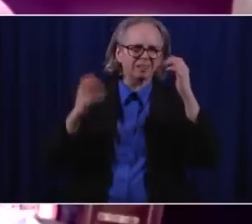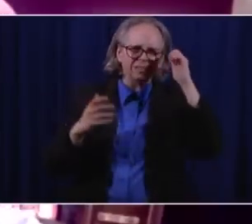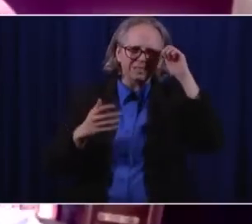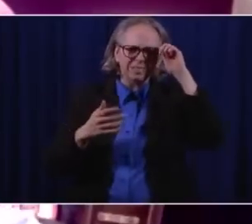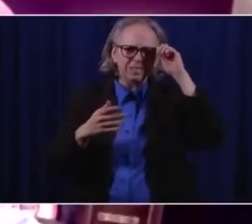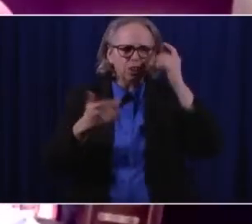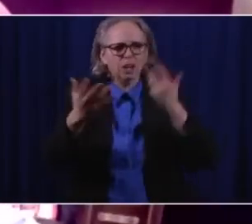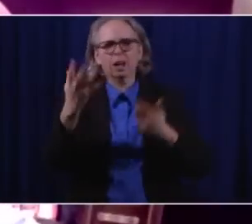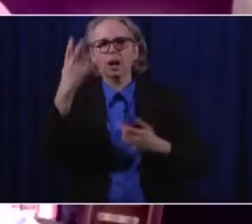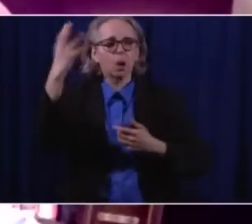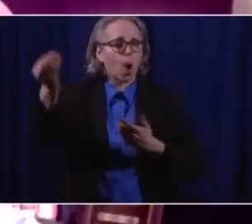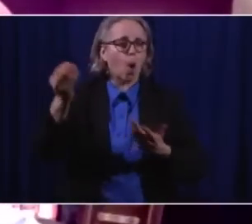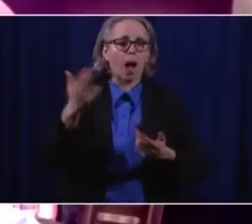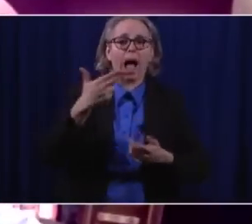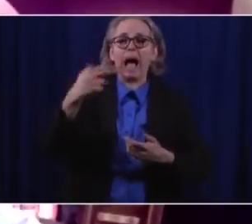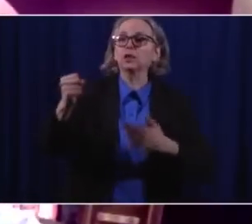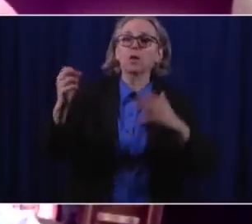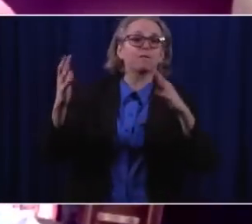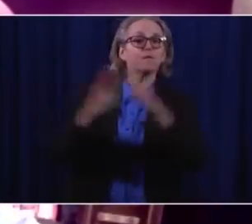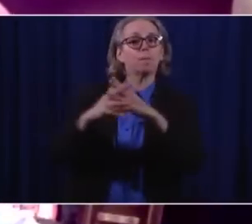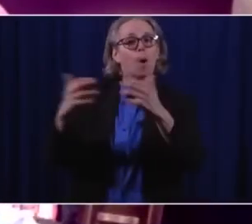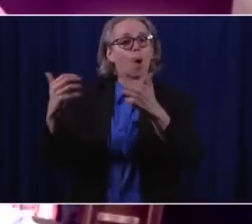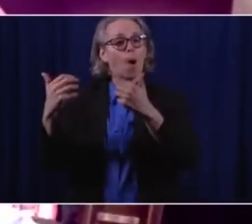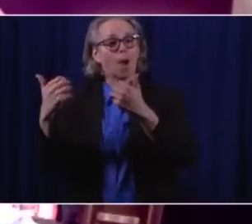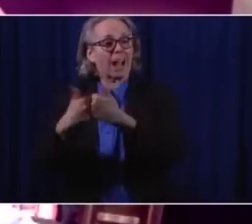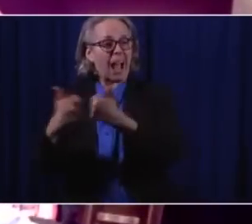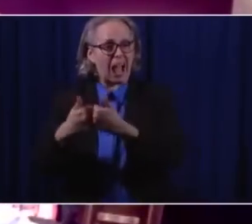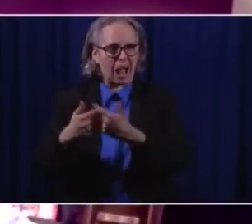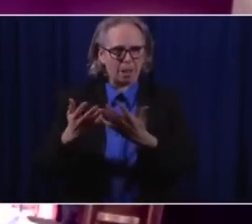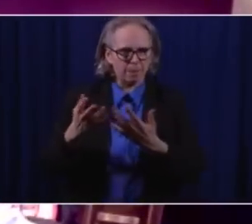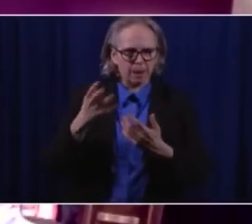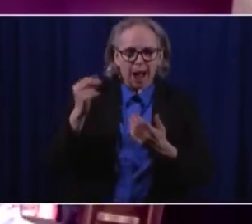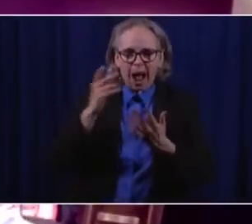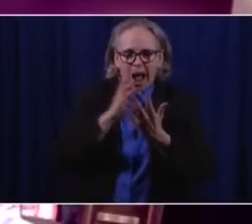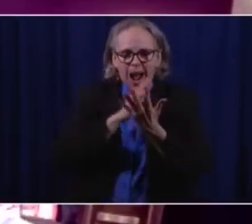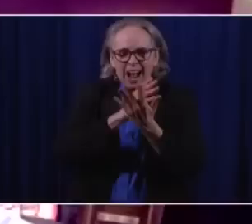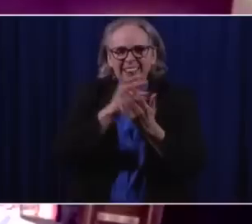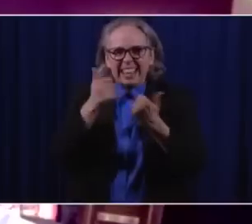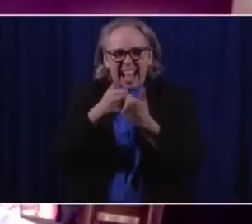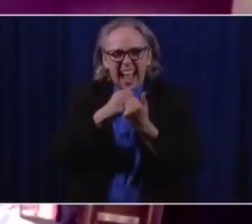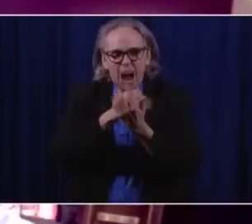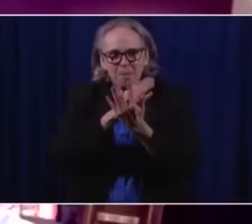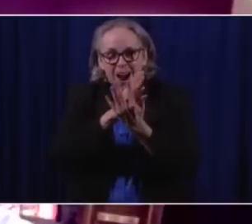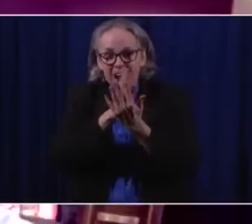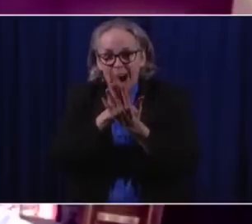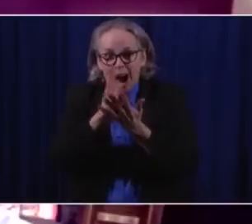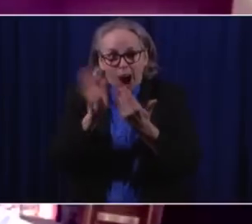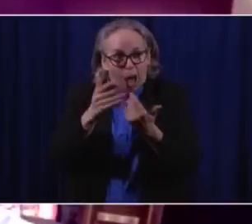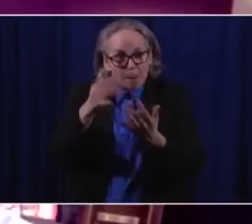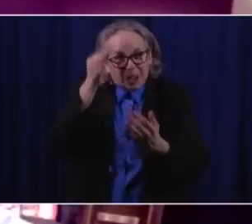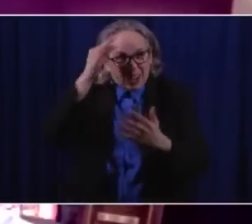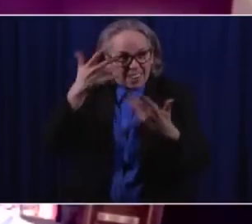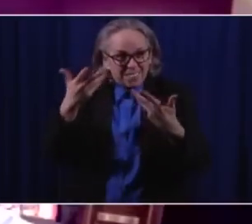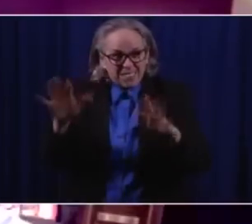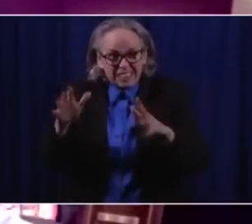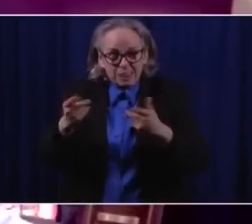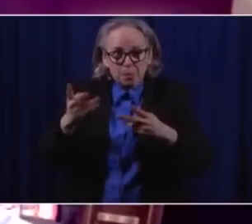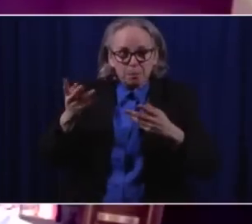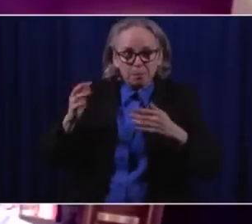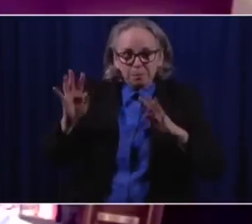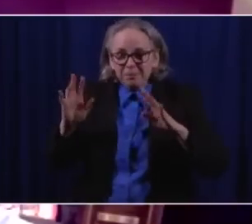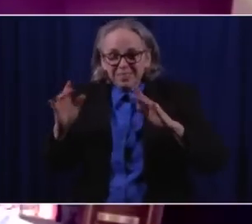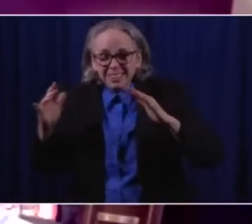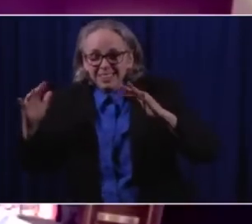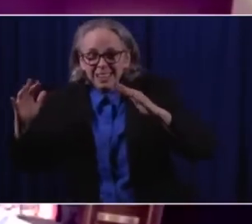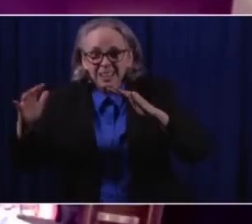all the players going around holding up 4 fingers. What were they indicating to each other? They were indicating to their teammates that this is the 4th